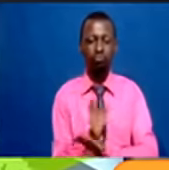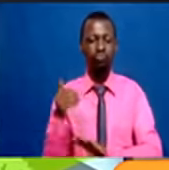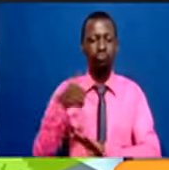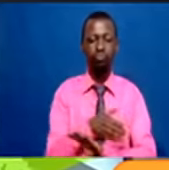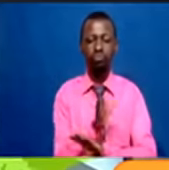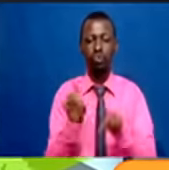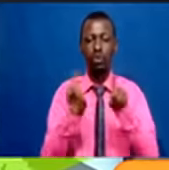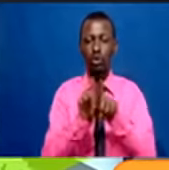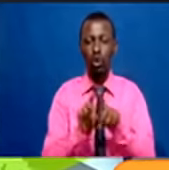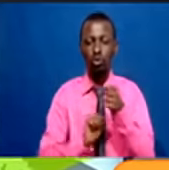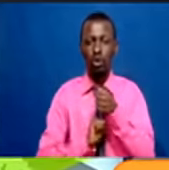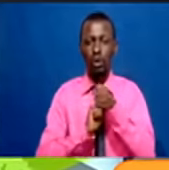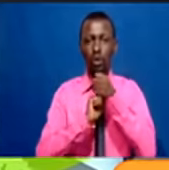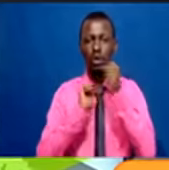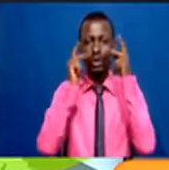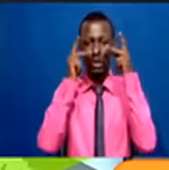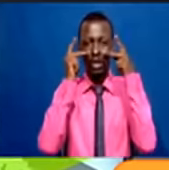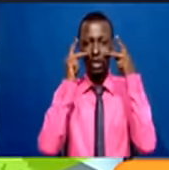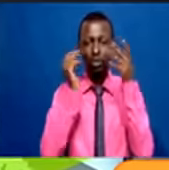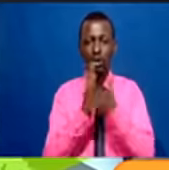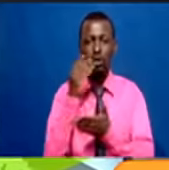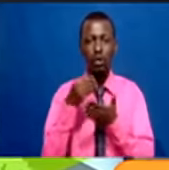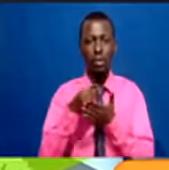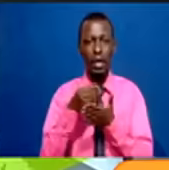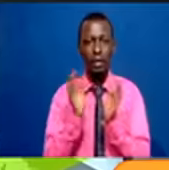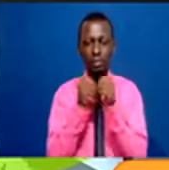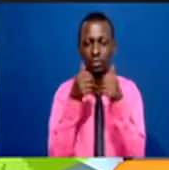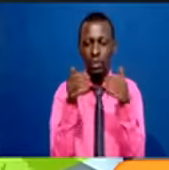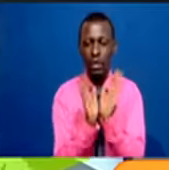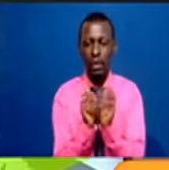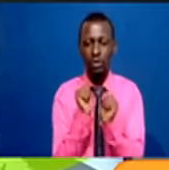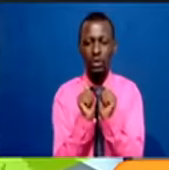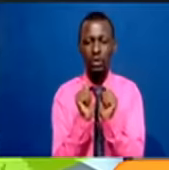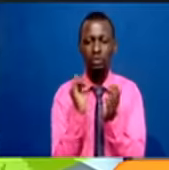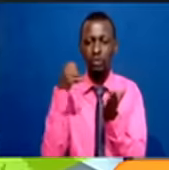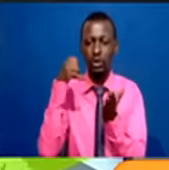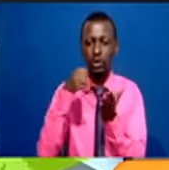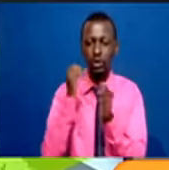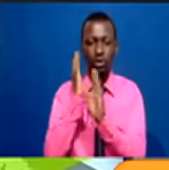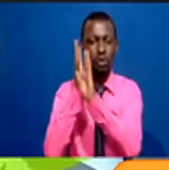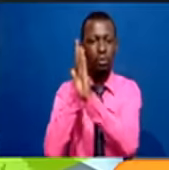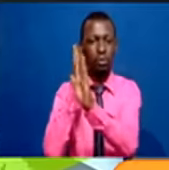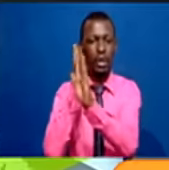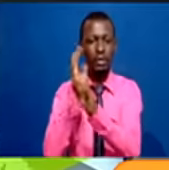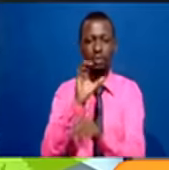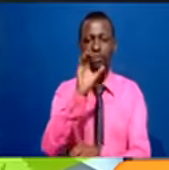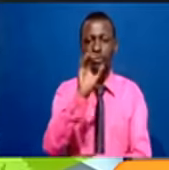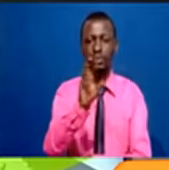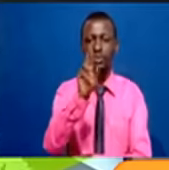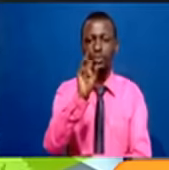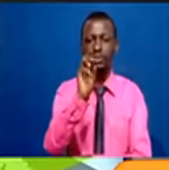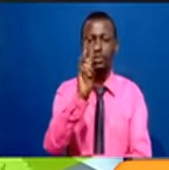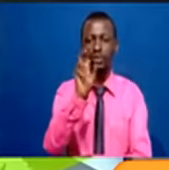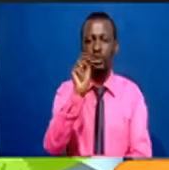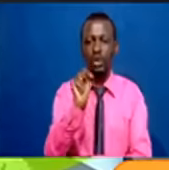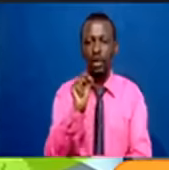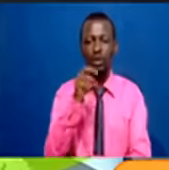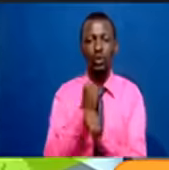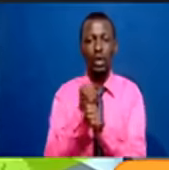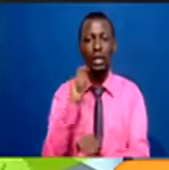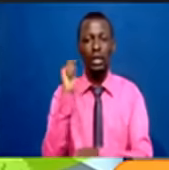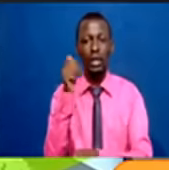and terrorism financing. Among the companies sanctioned is Crown Buses, which operates in Kenya, while